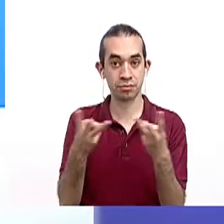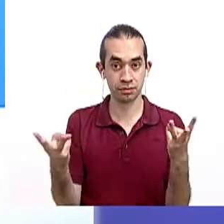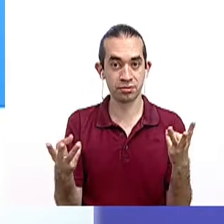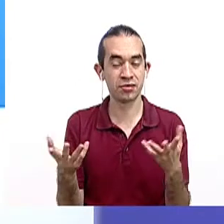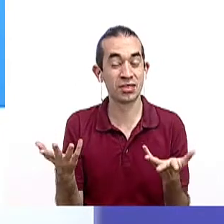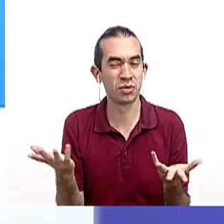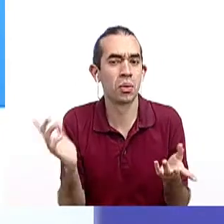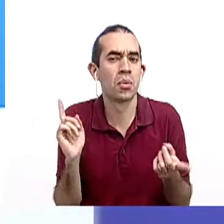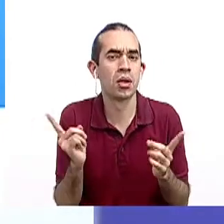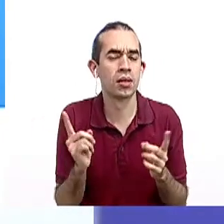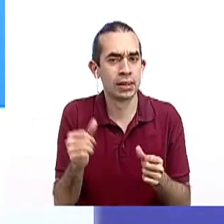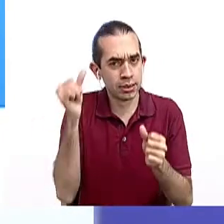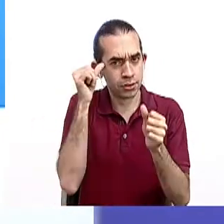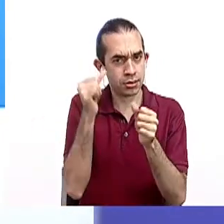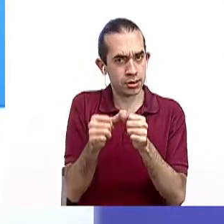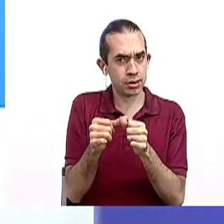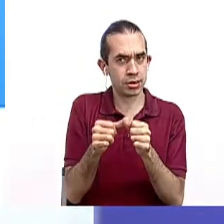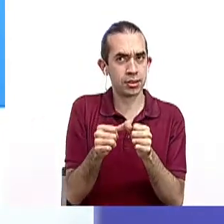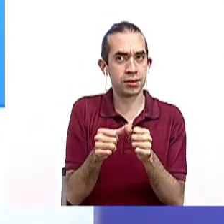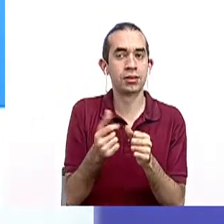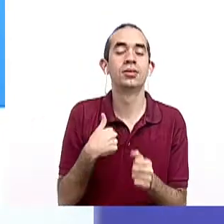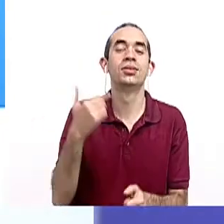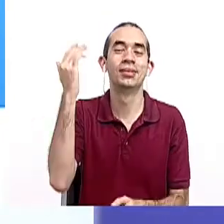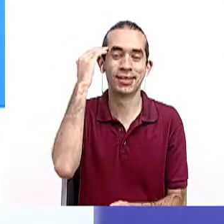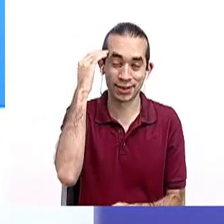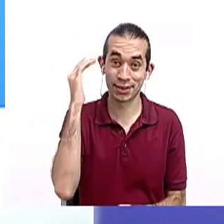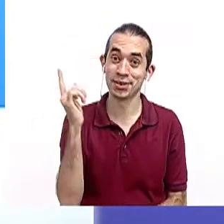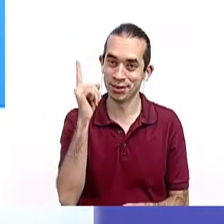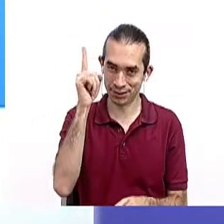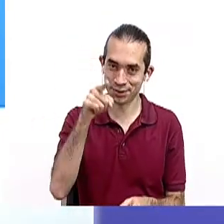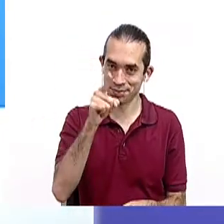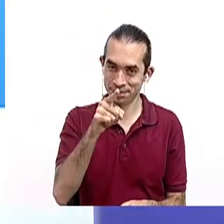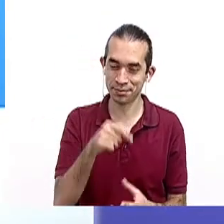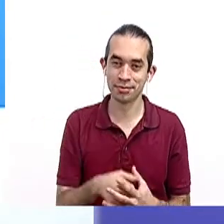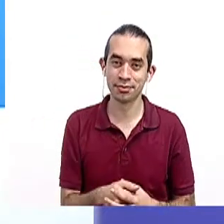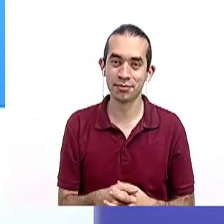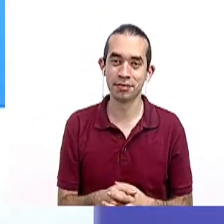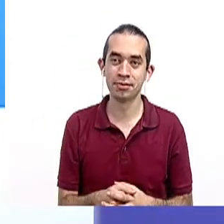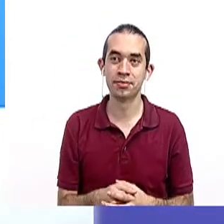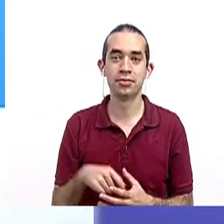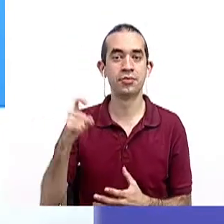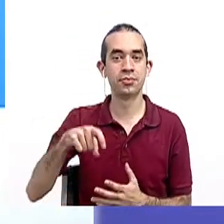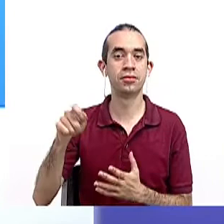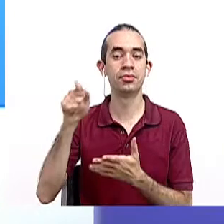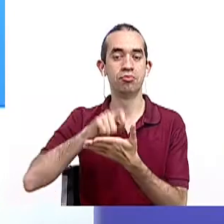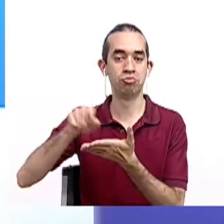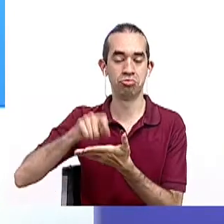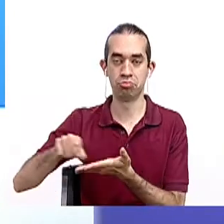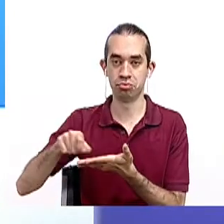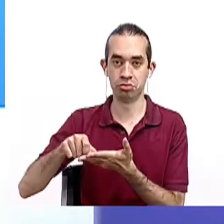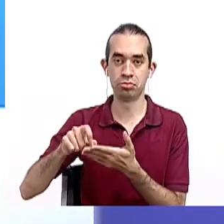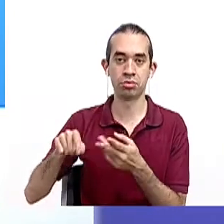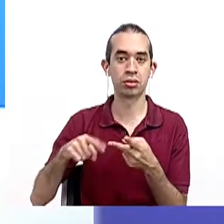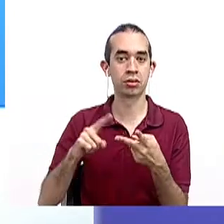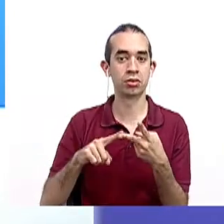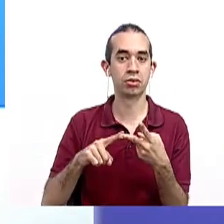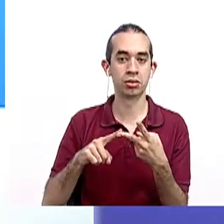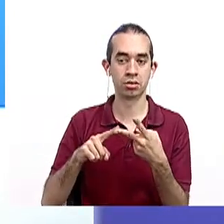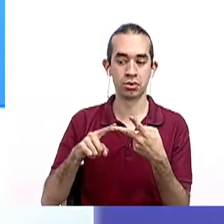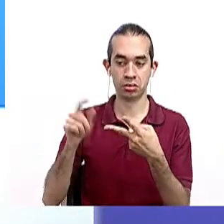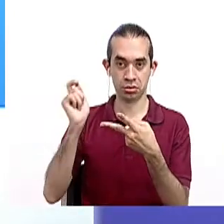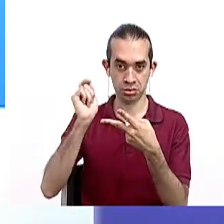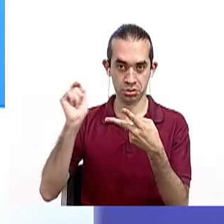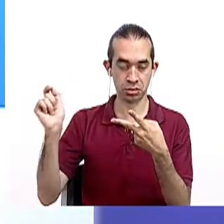need. Do you remember? I know you do. We need somewhere to write in, and we need something to write